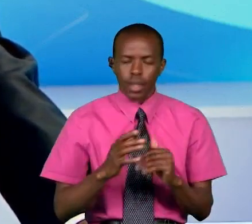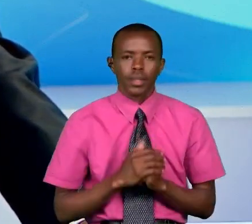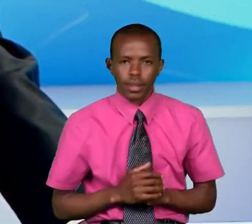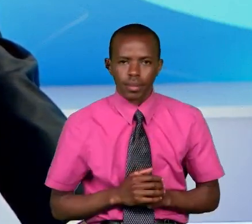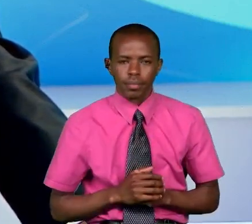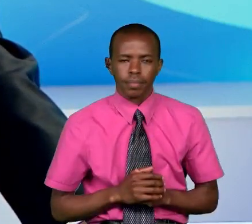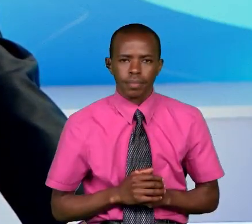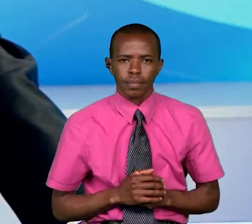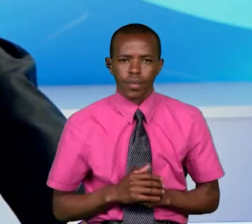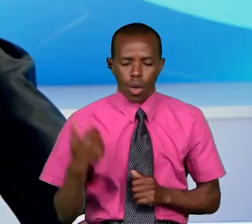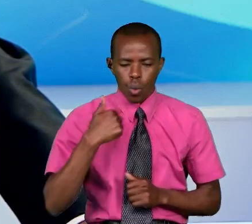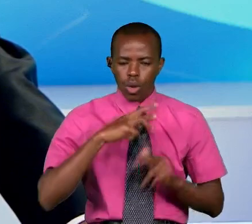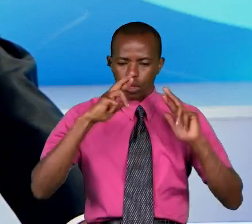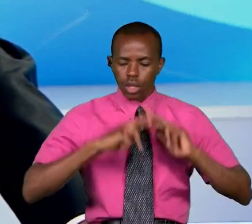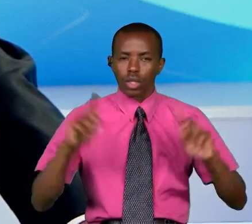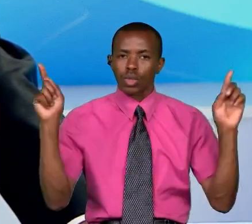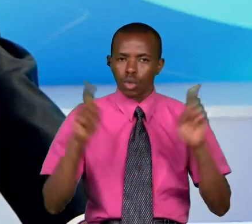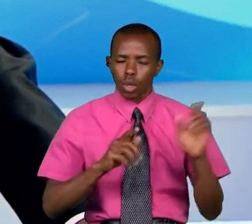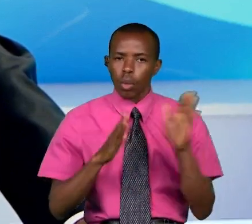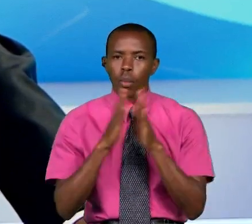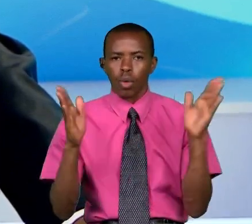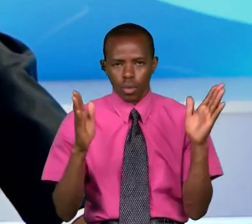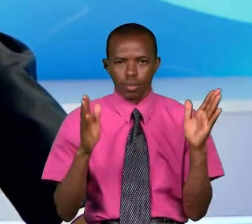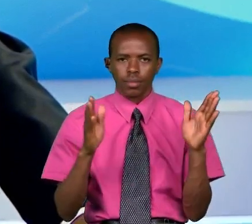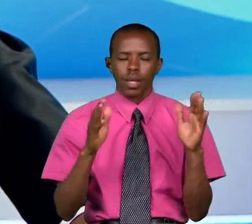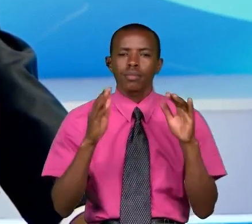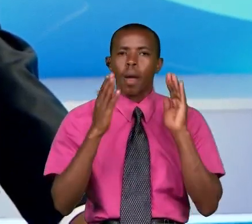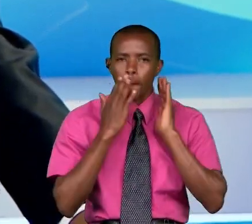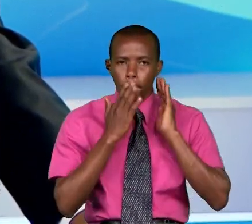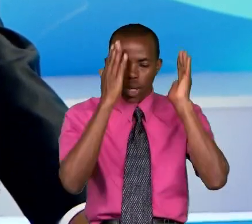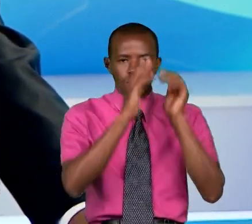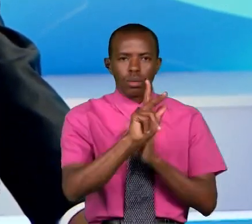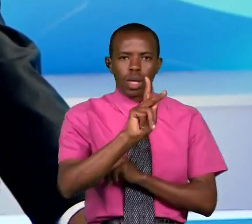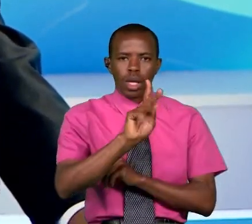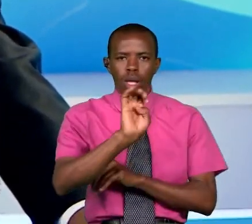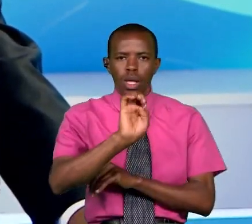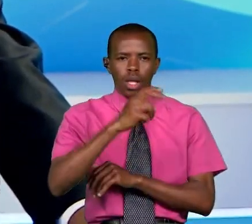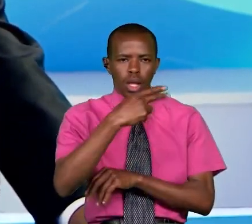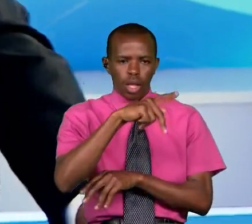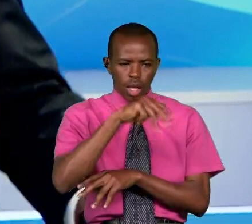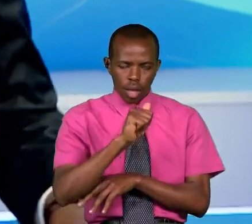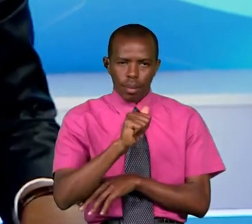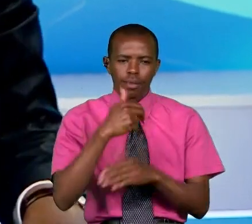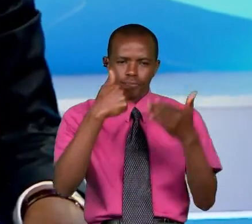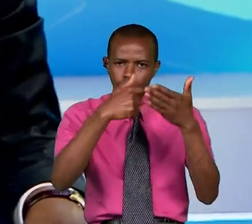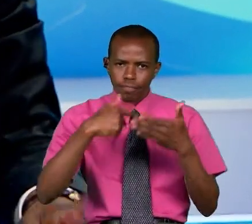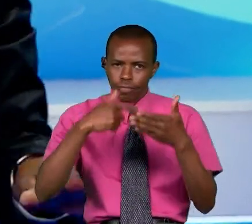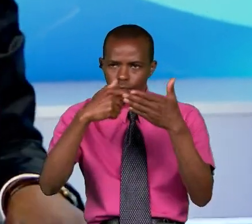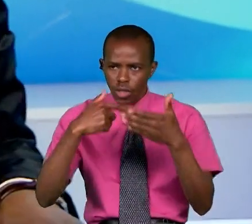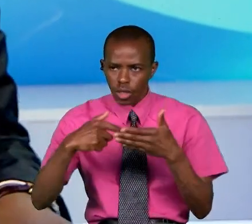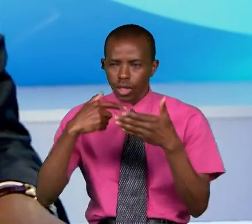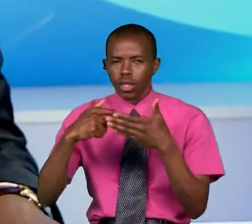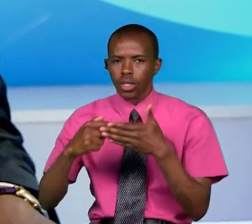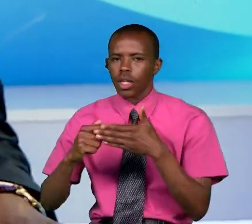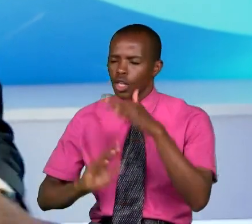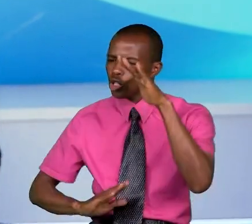governance expert. Now we are taking a short commercial break. We'll be back with Bishop Kefa. And we'll be discussing the hot